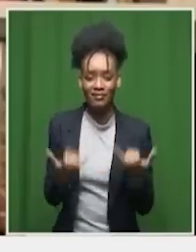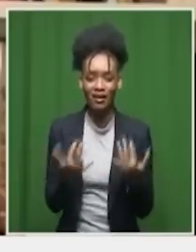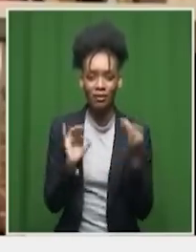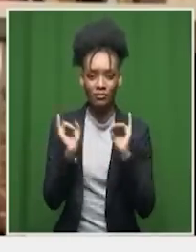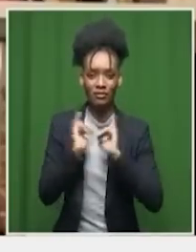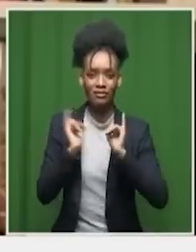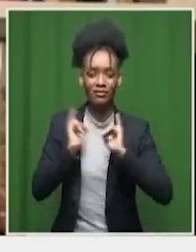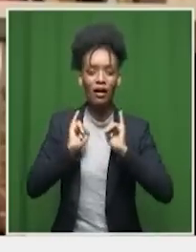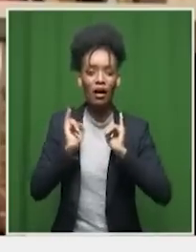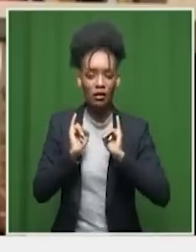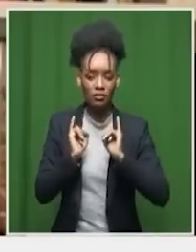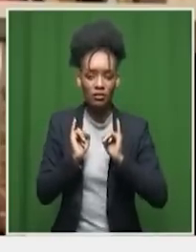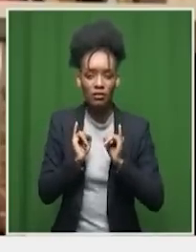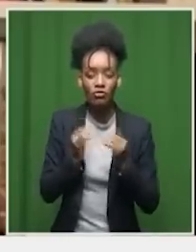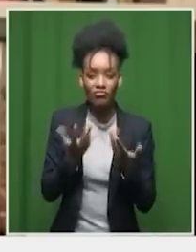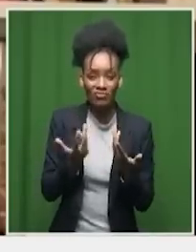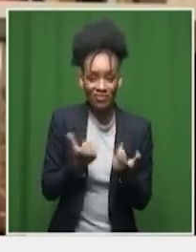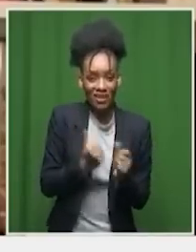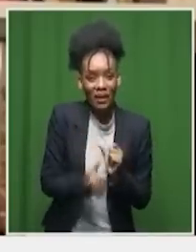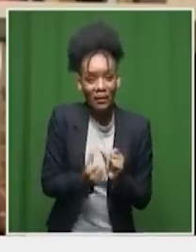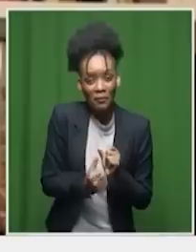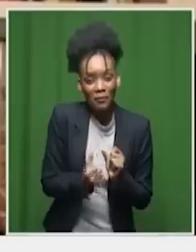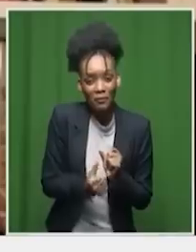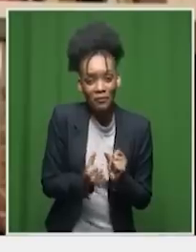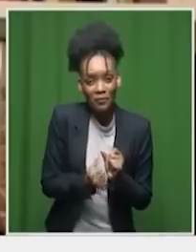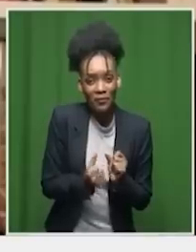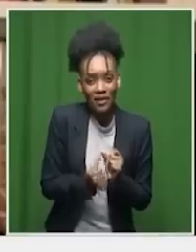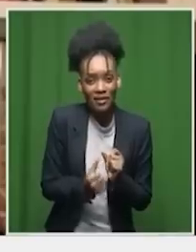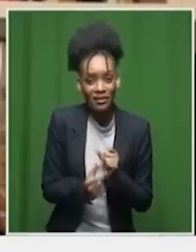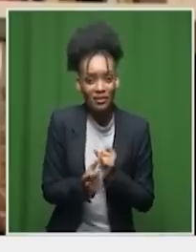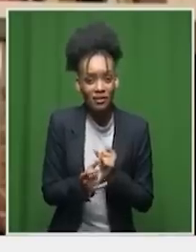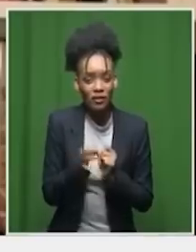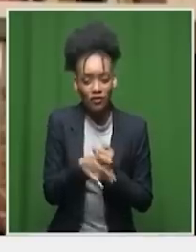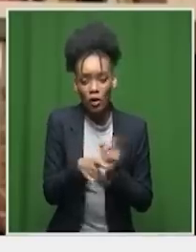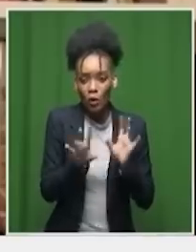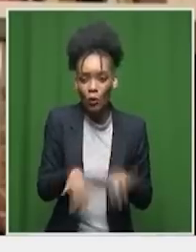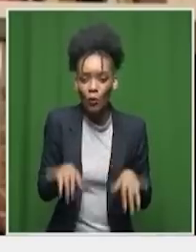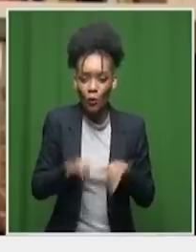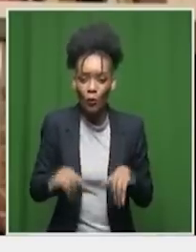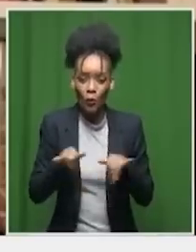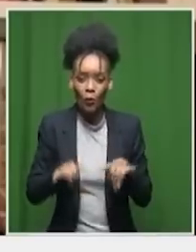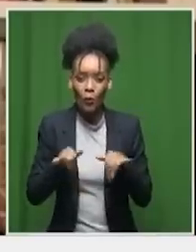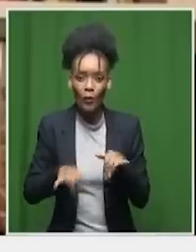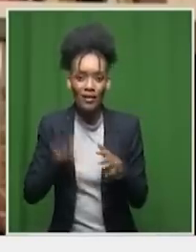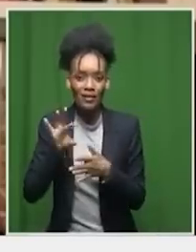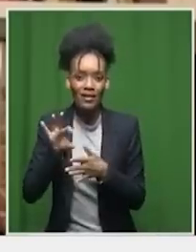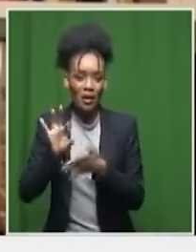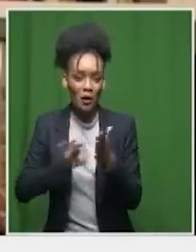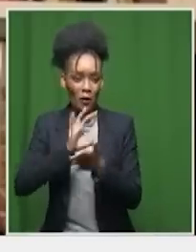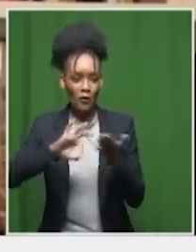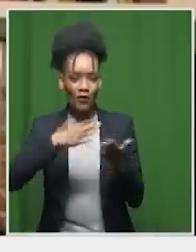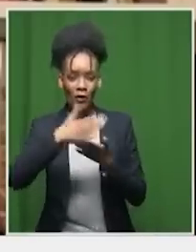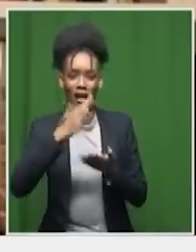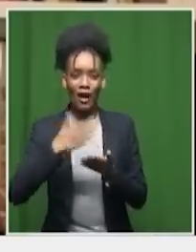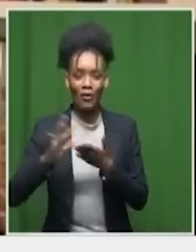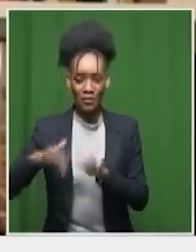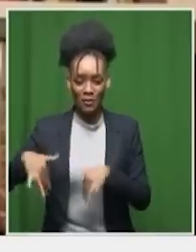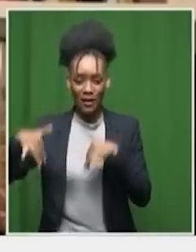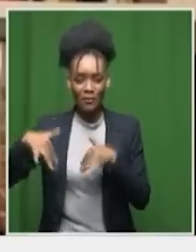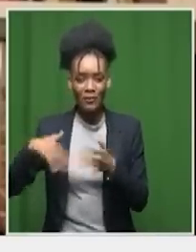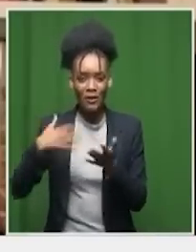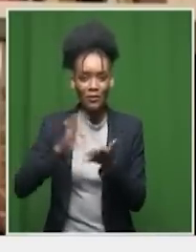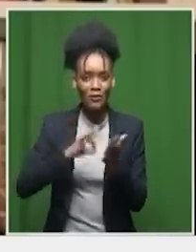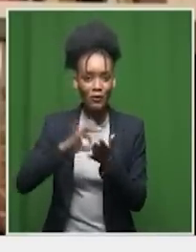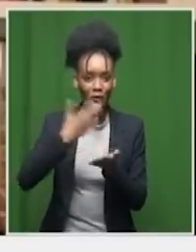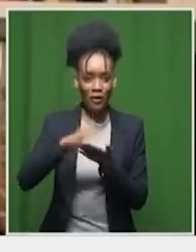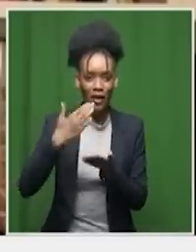It may be in his best interest not to wait for a vote of no confidence in Parliament if he loses